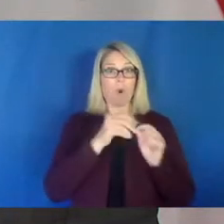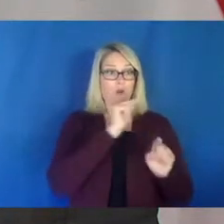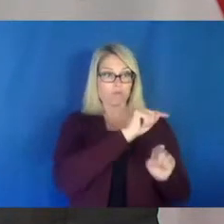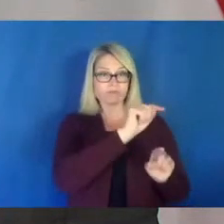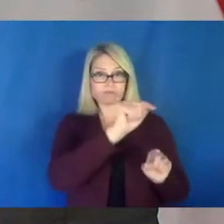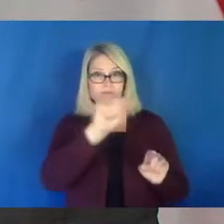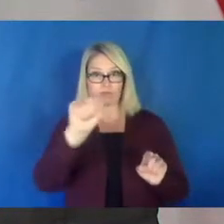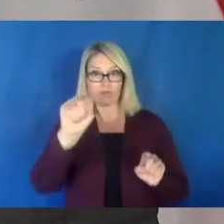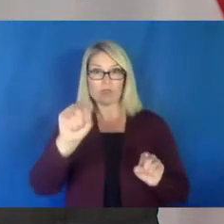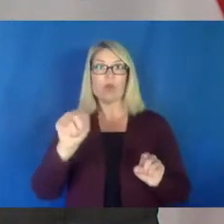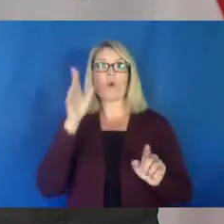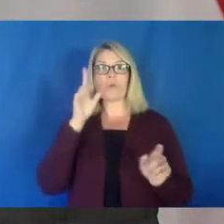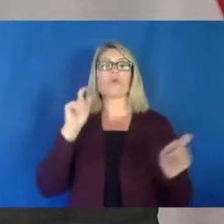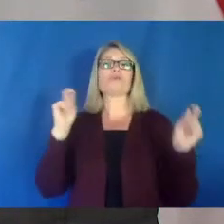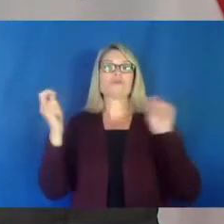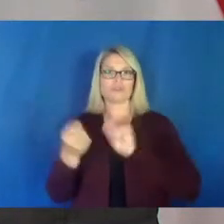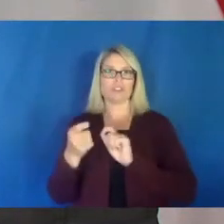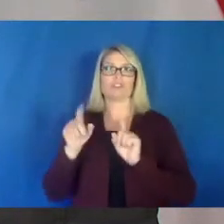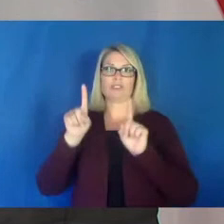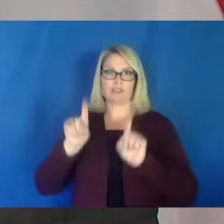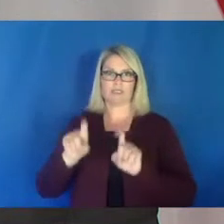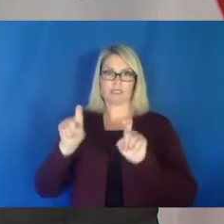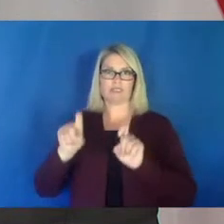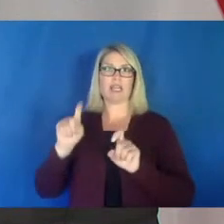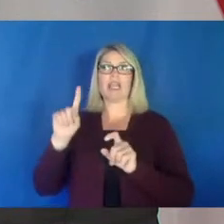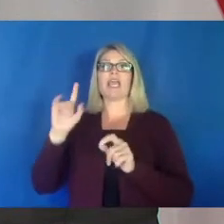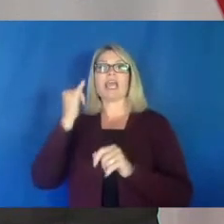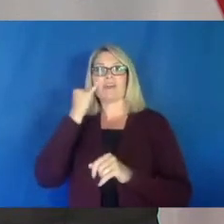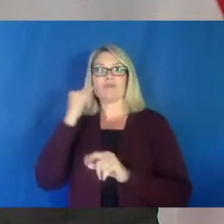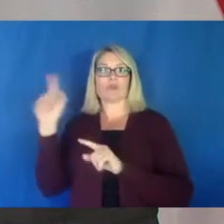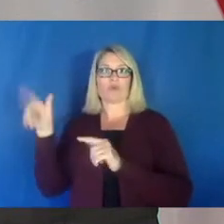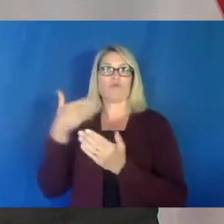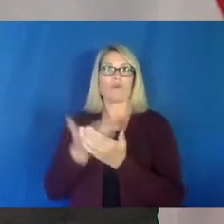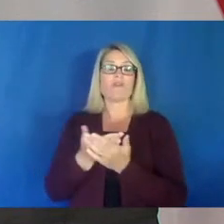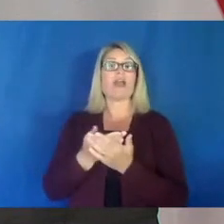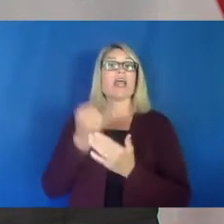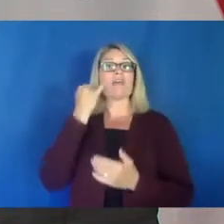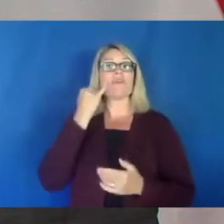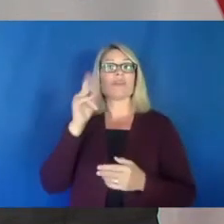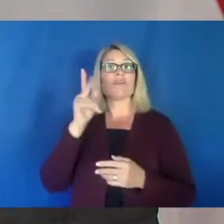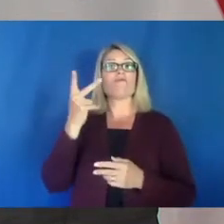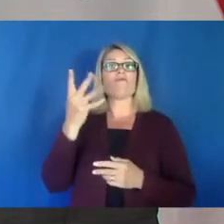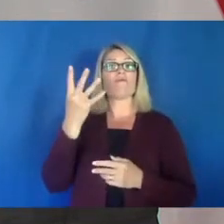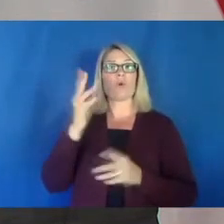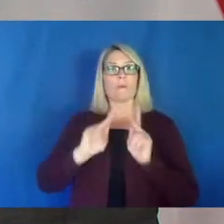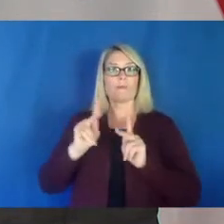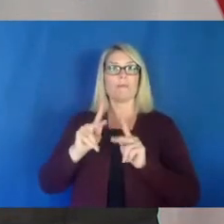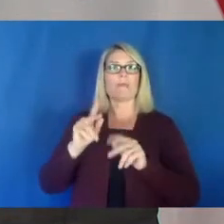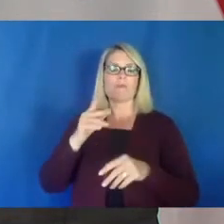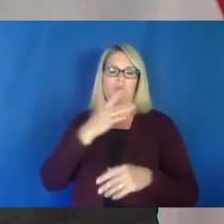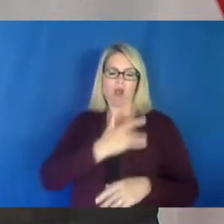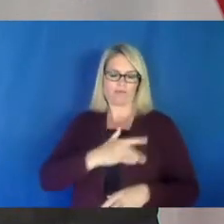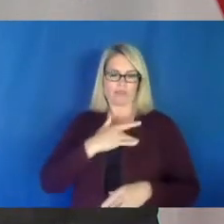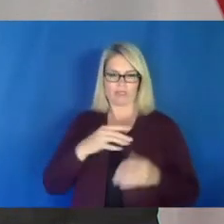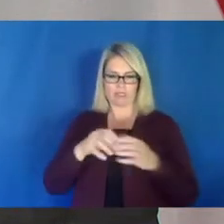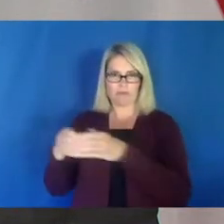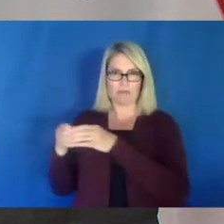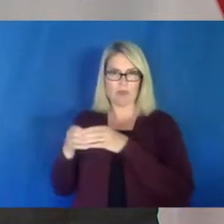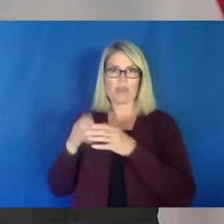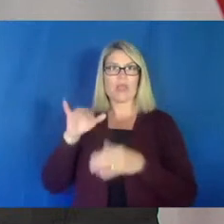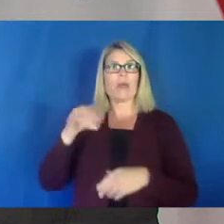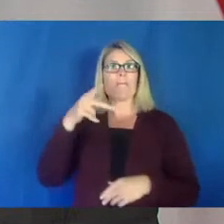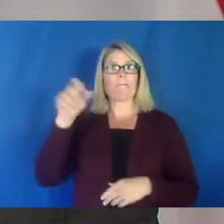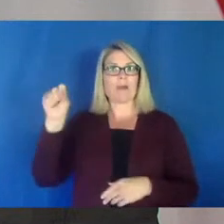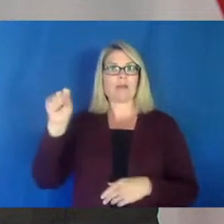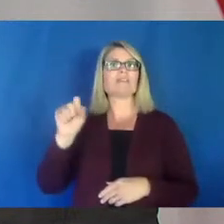changing testing requirements at our points of entry for those Atlantic Canadians with a PEI pass. That should make it look quite